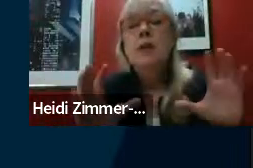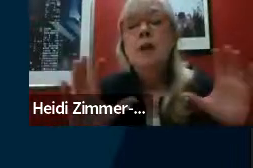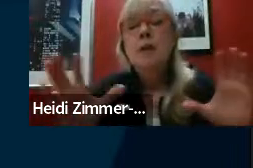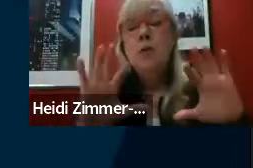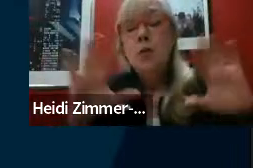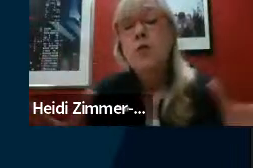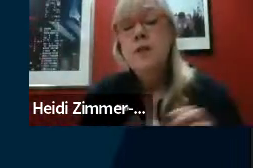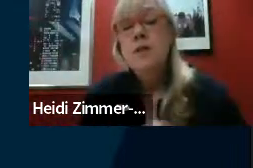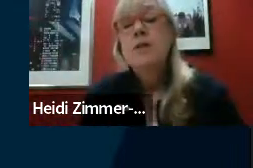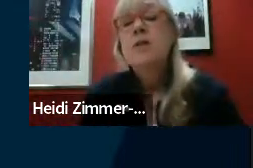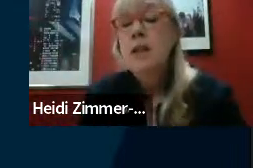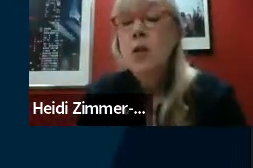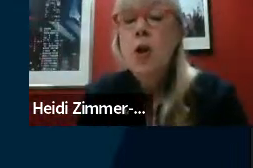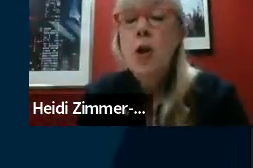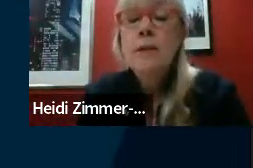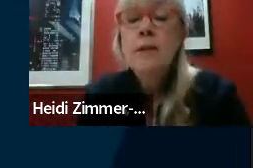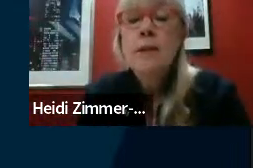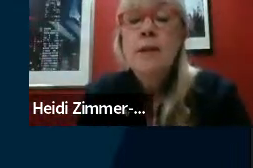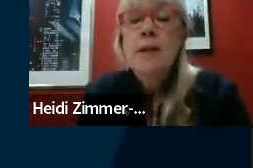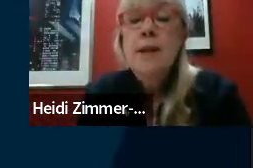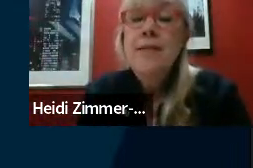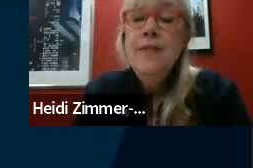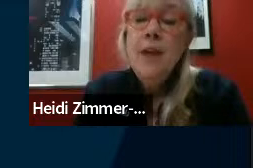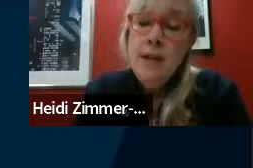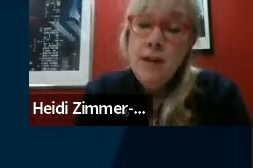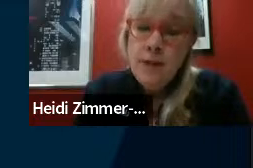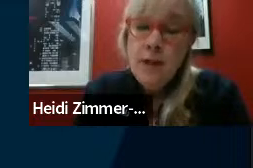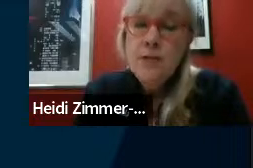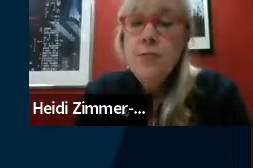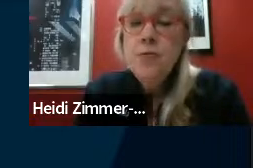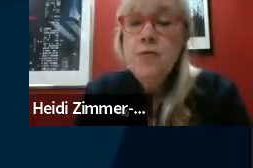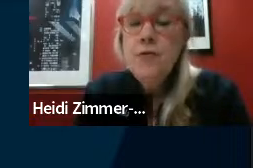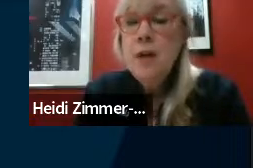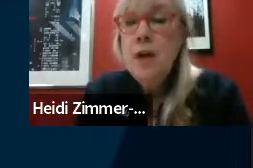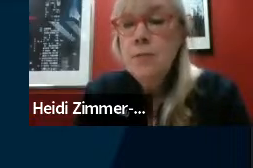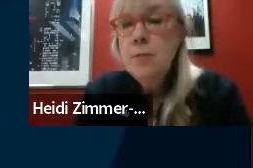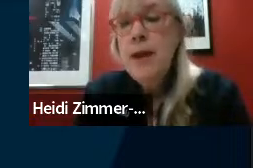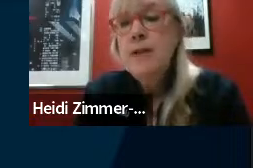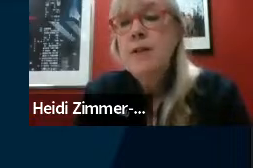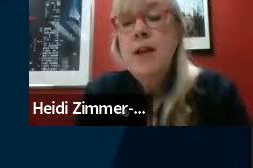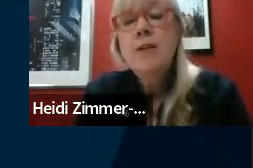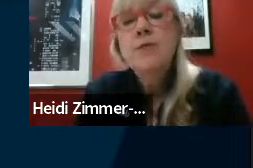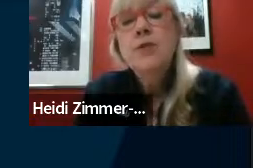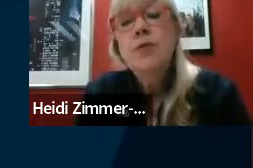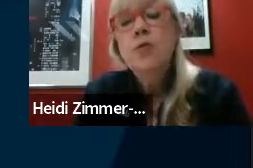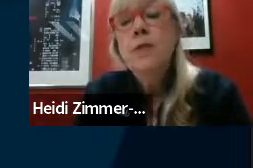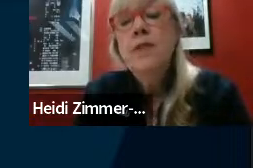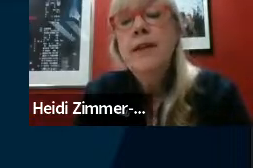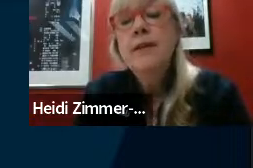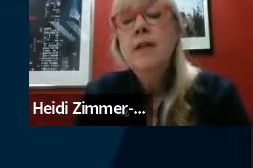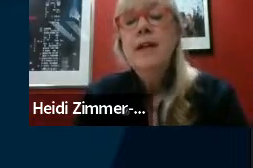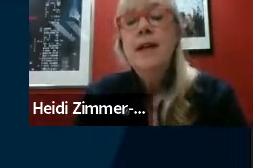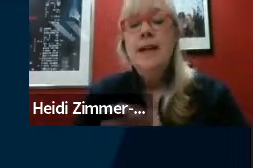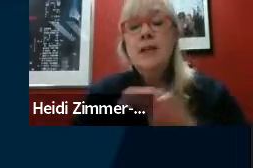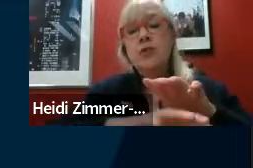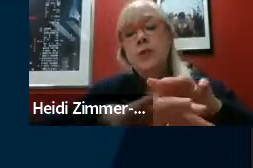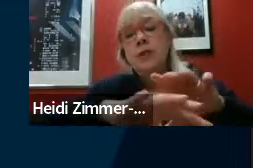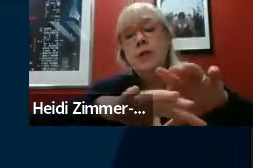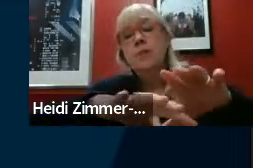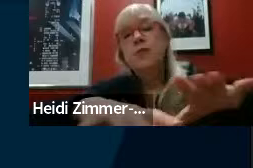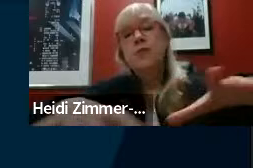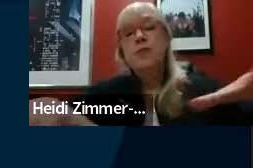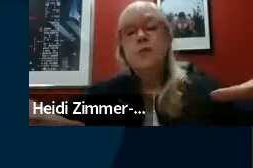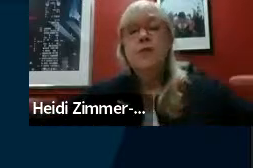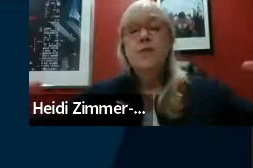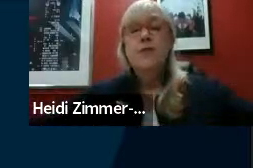it according to state law. And then if it gets approved, it comes back to council, who will then